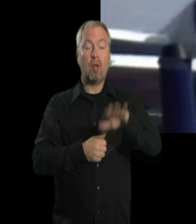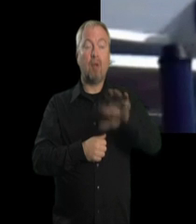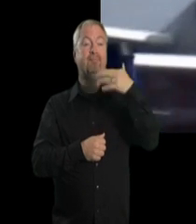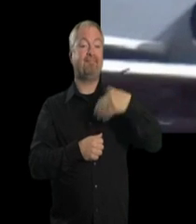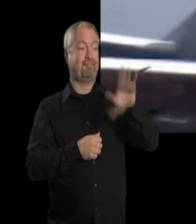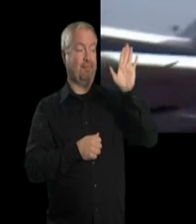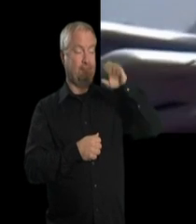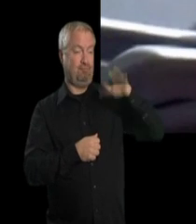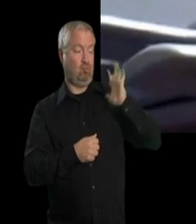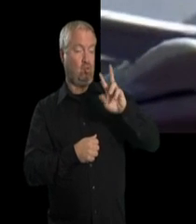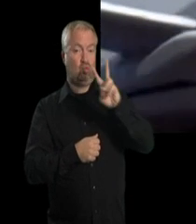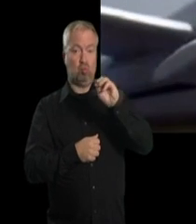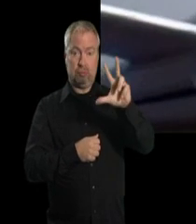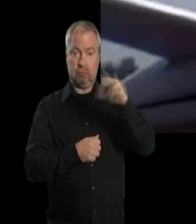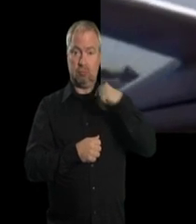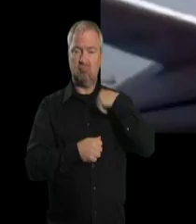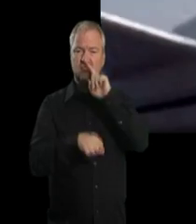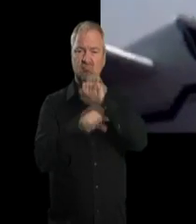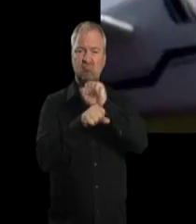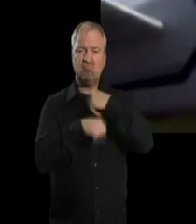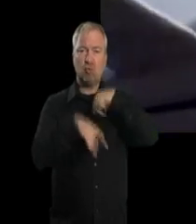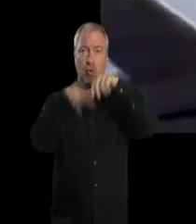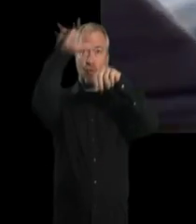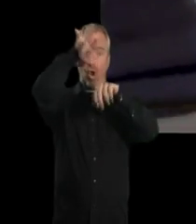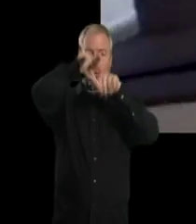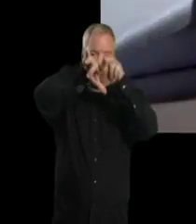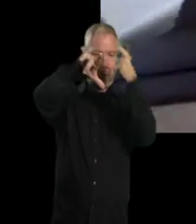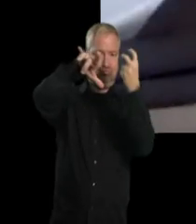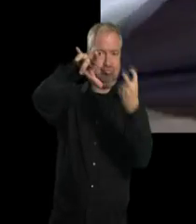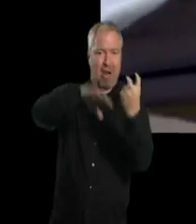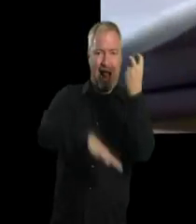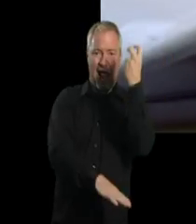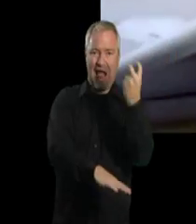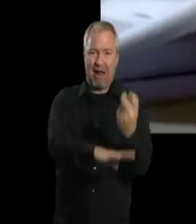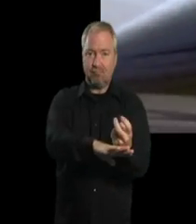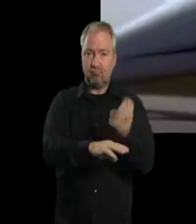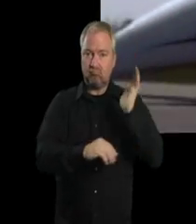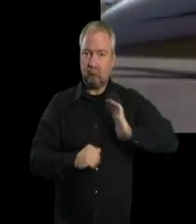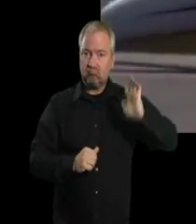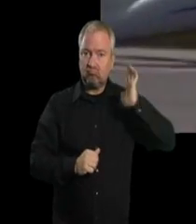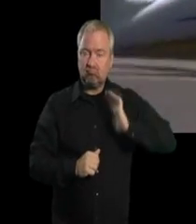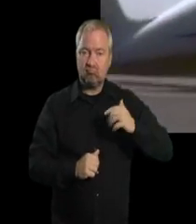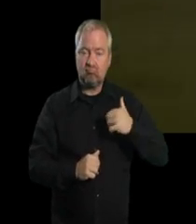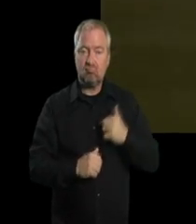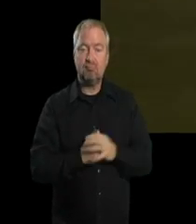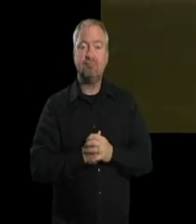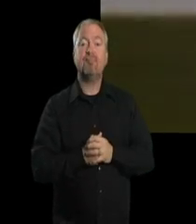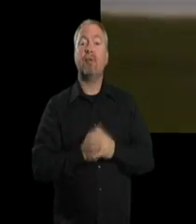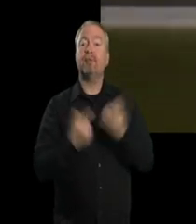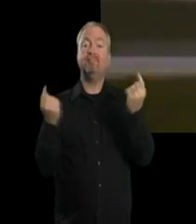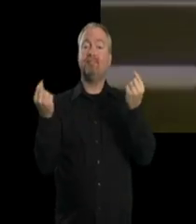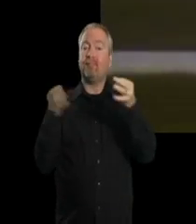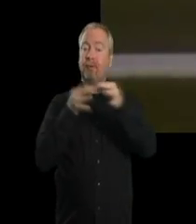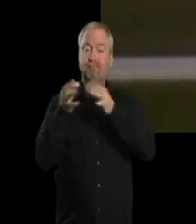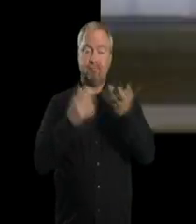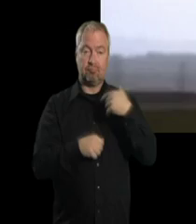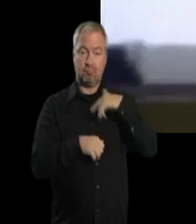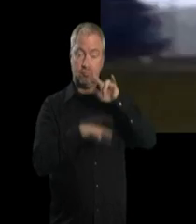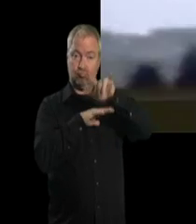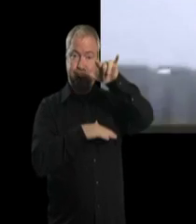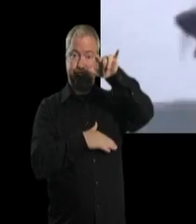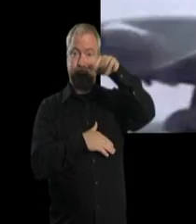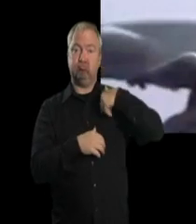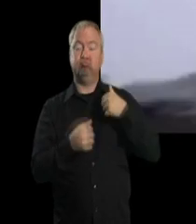off. In 2003, I quite literally fell out of the sky on my head. I was flying my